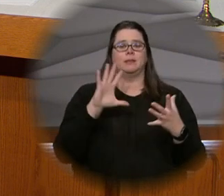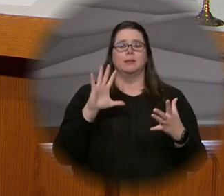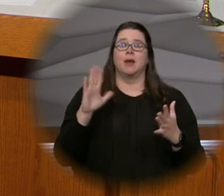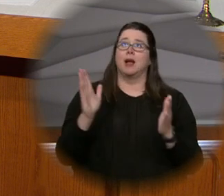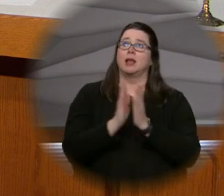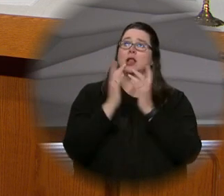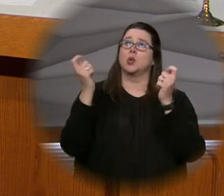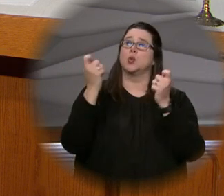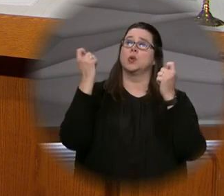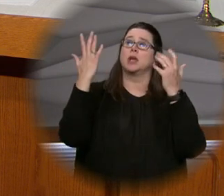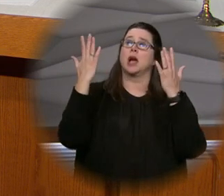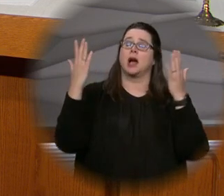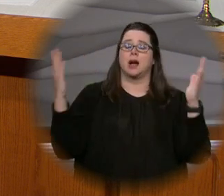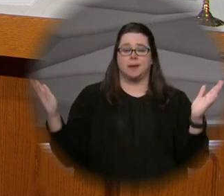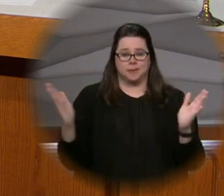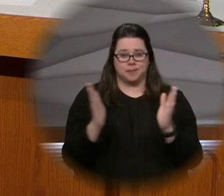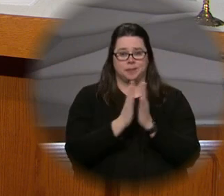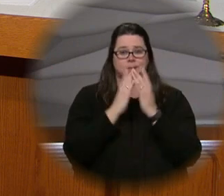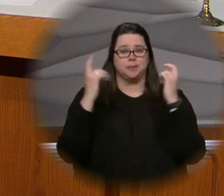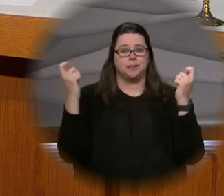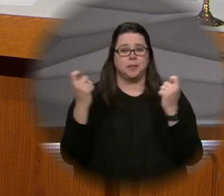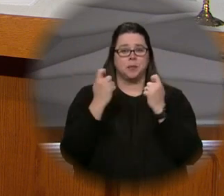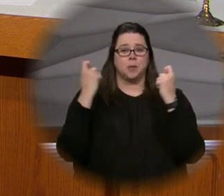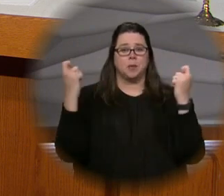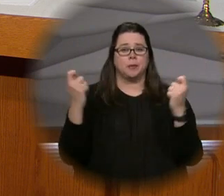captives. Alleluia.